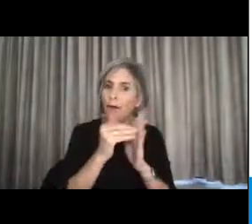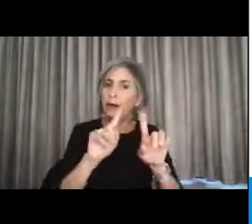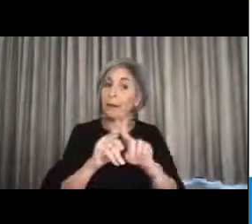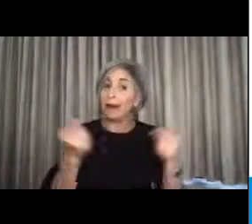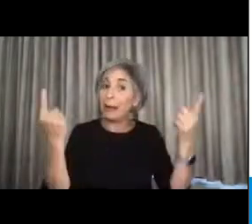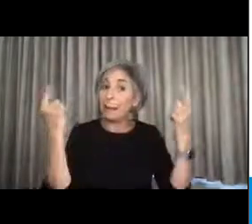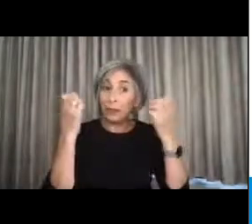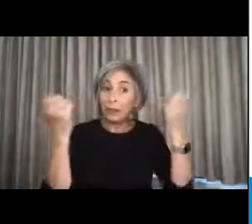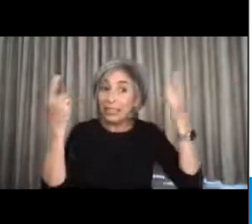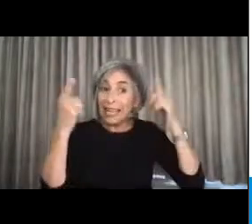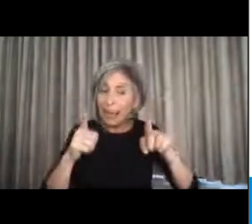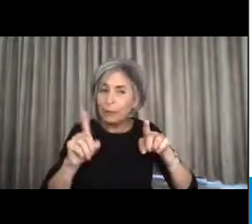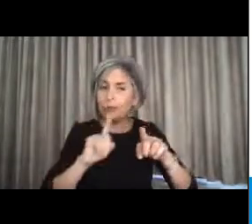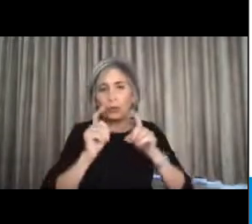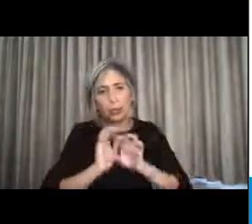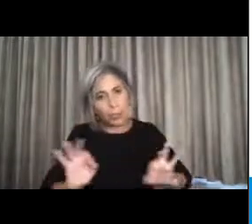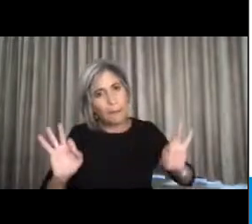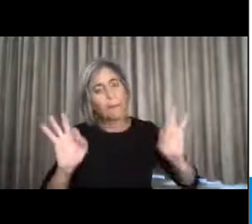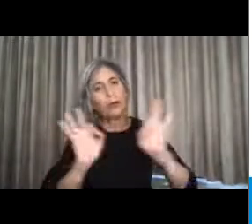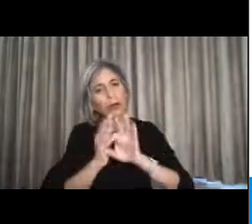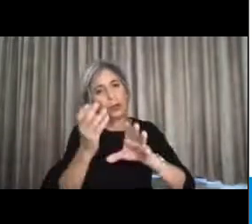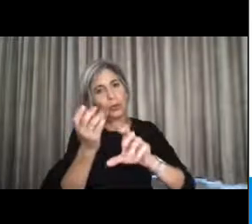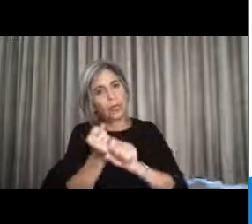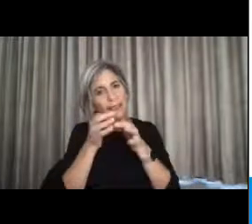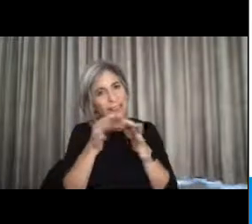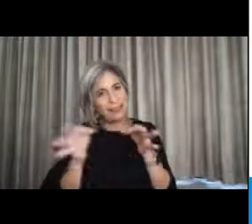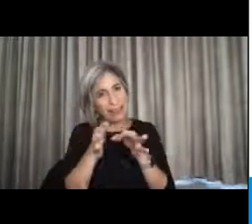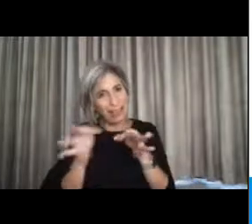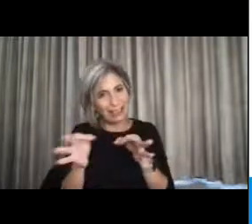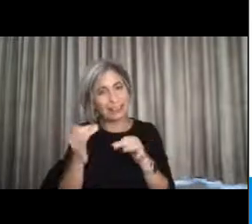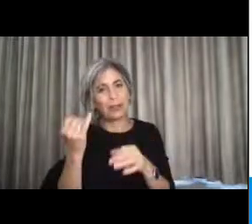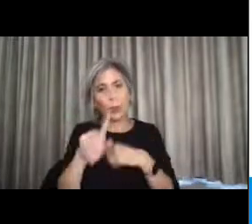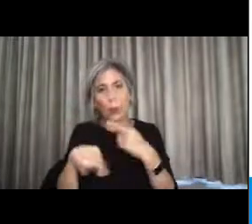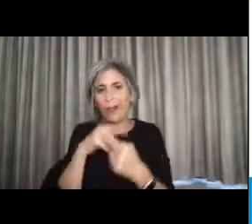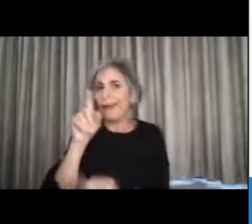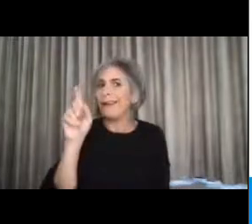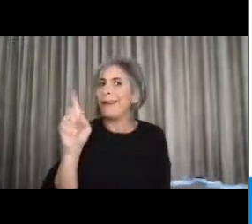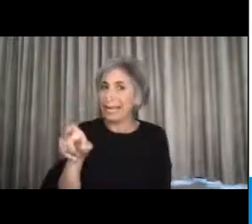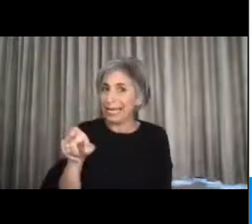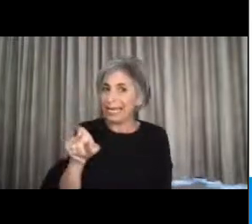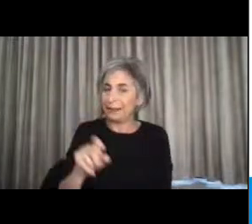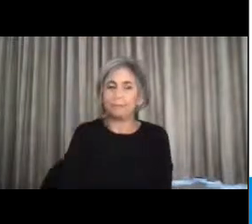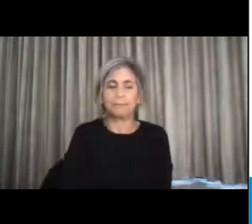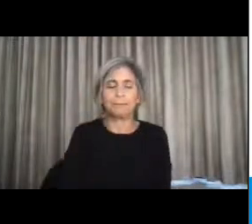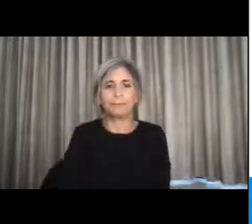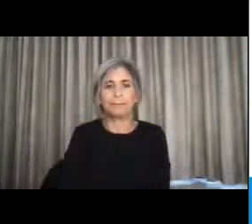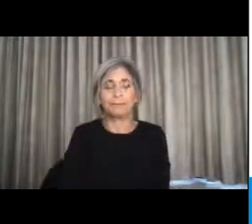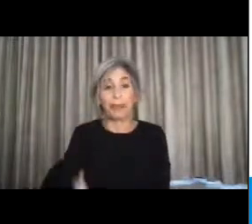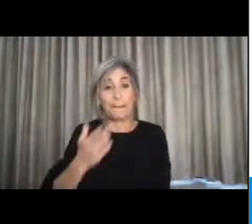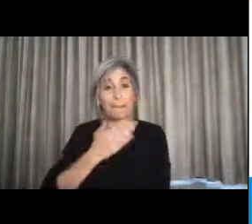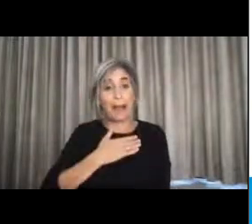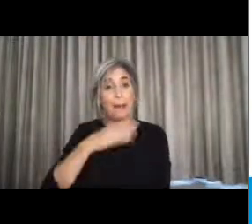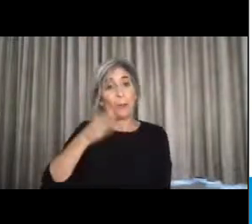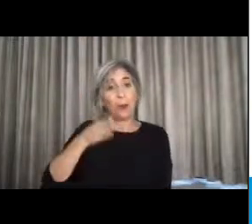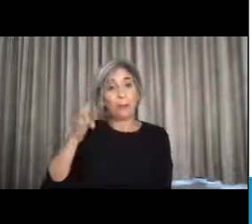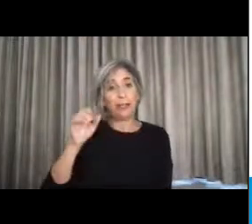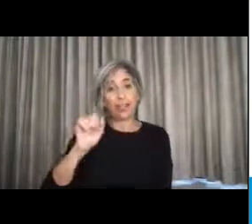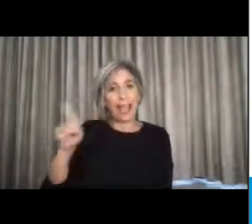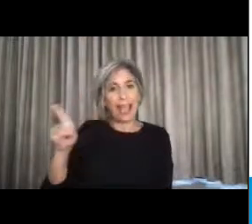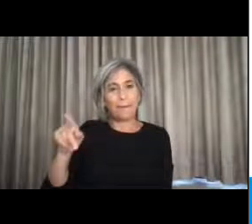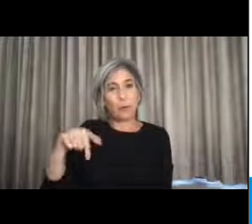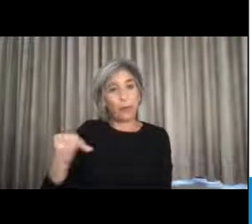emergency, it is important to receive those text alerts as needed. The city's My Boynton Beach app, where you'll see